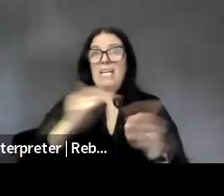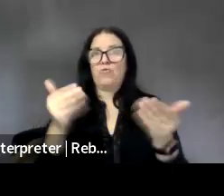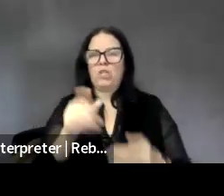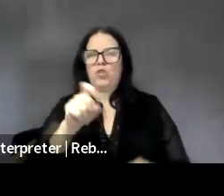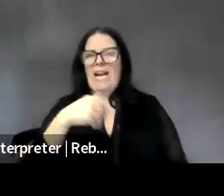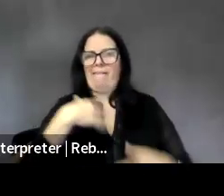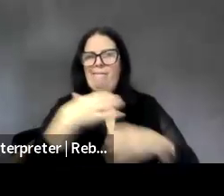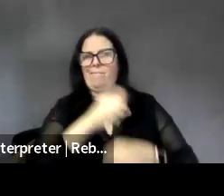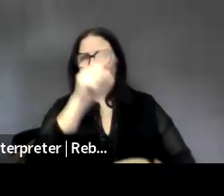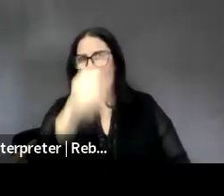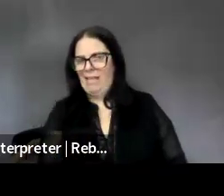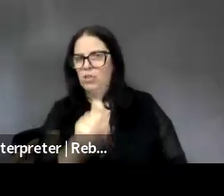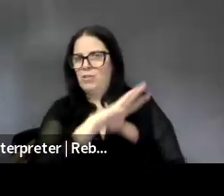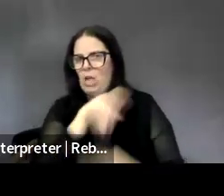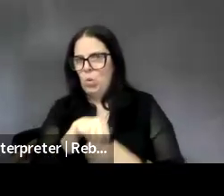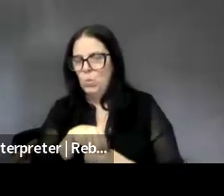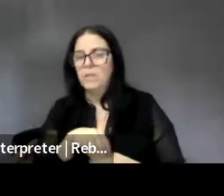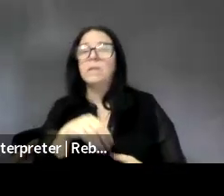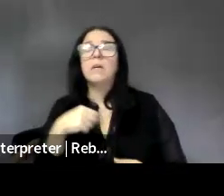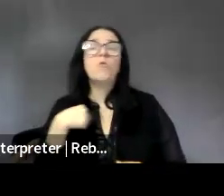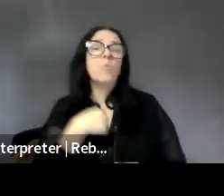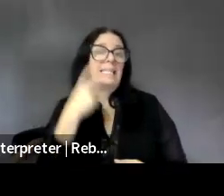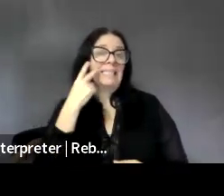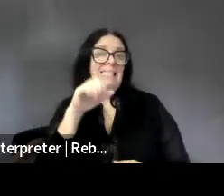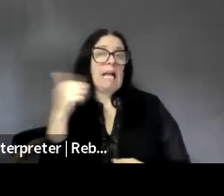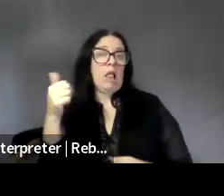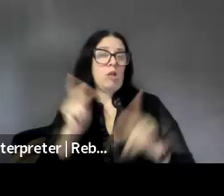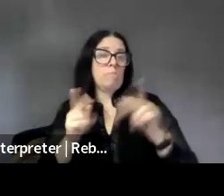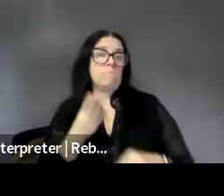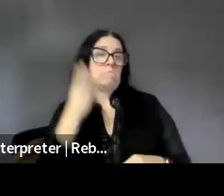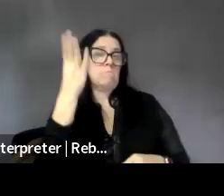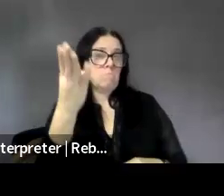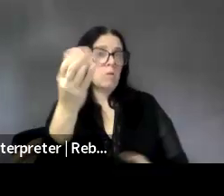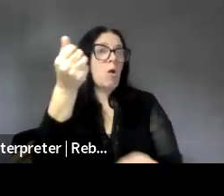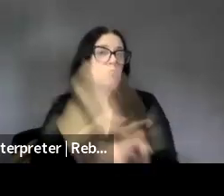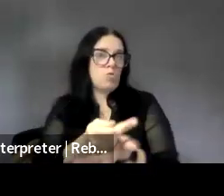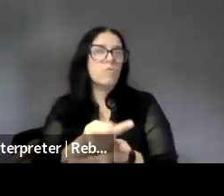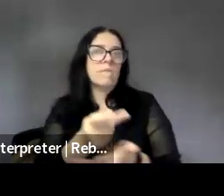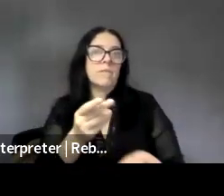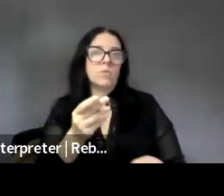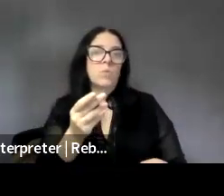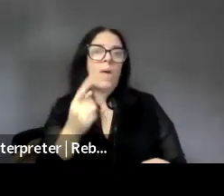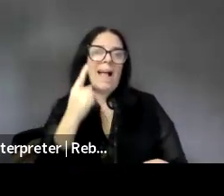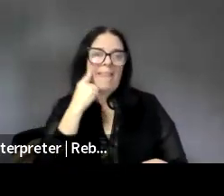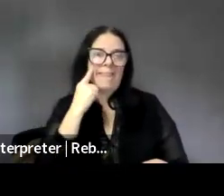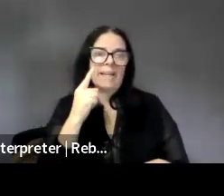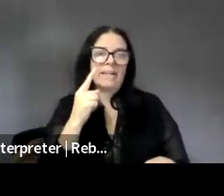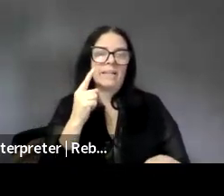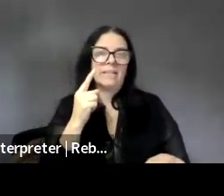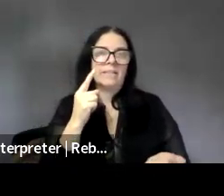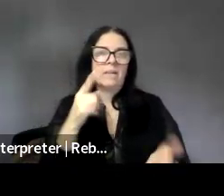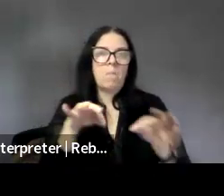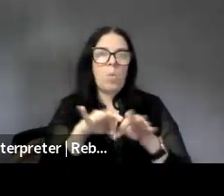of submitted and approved plans. So make sure that you cover all of these